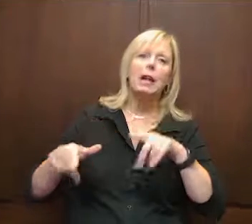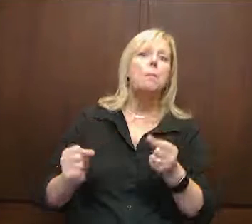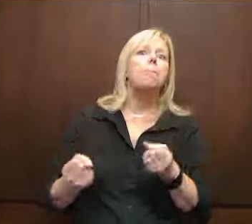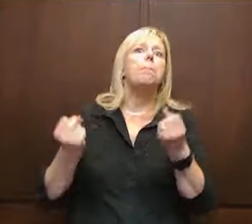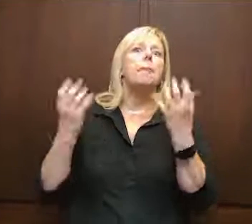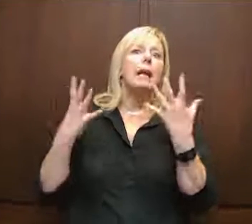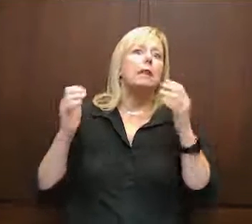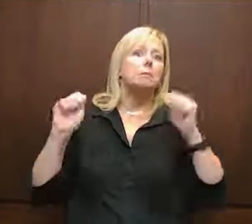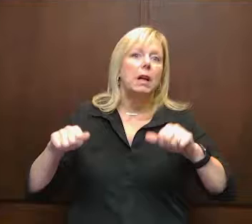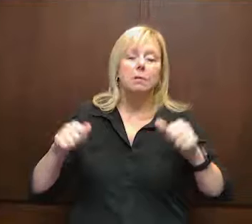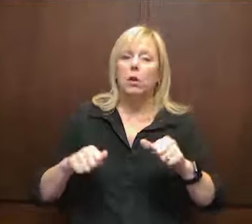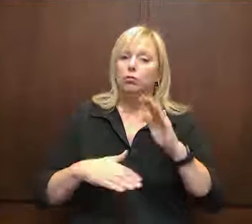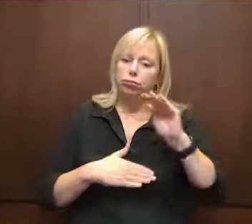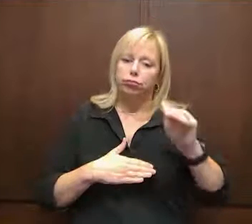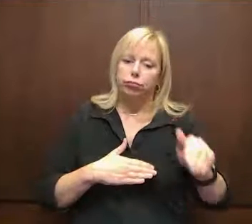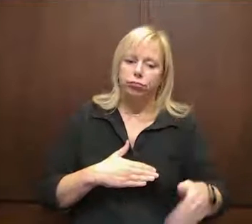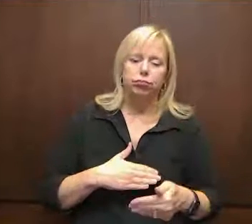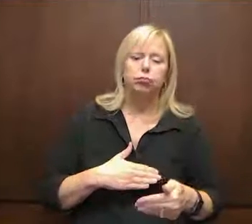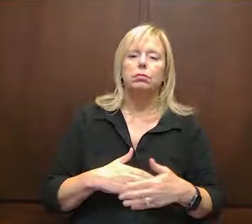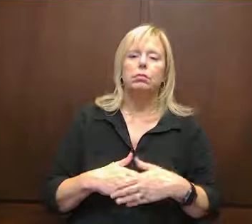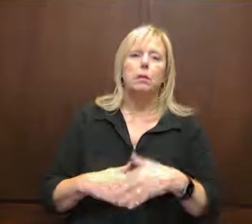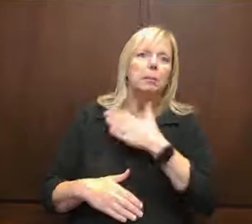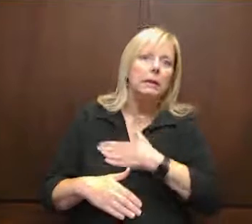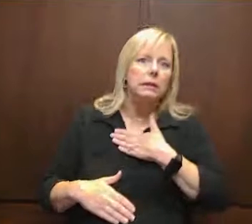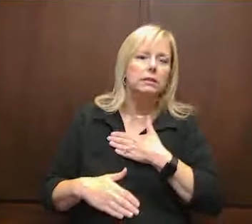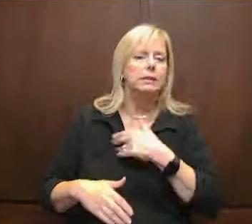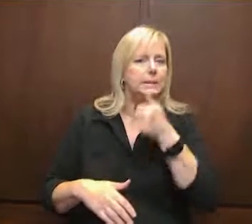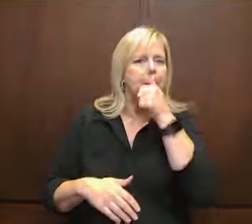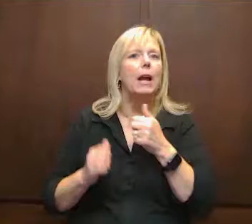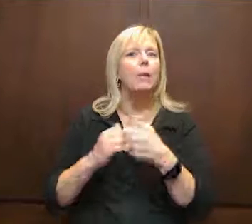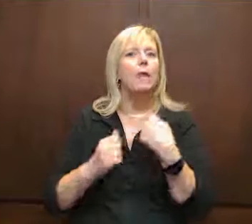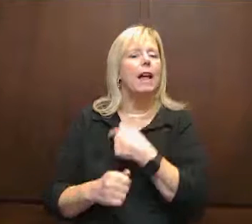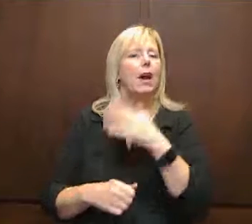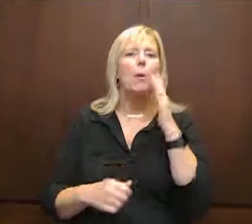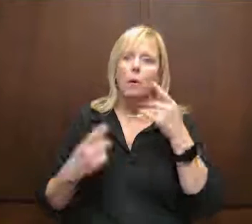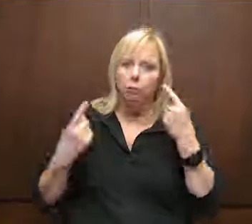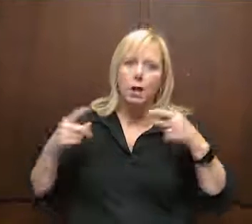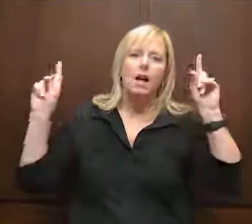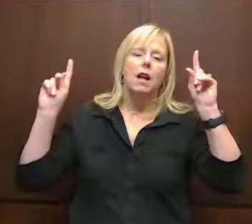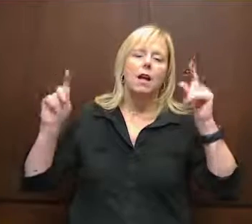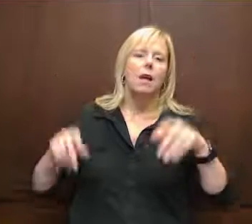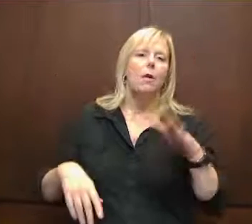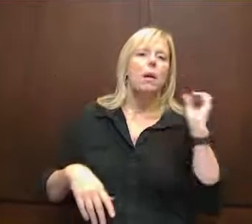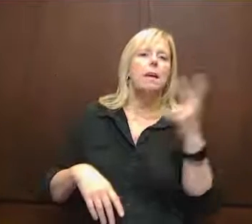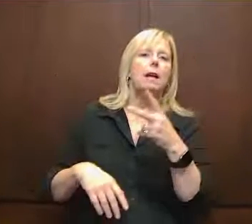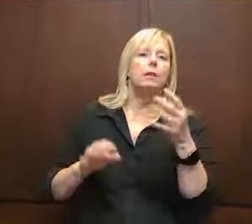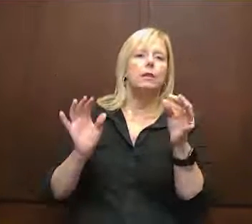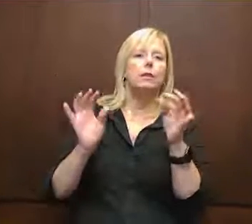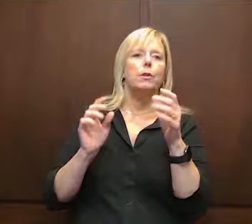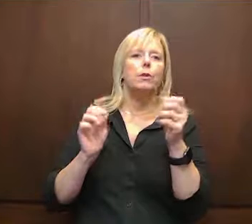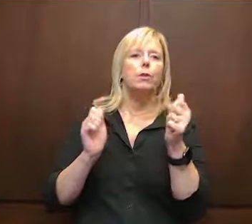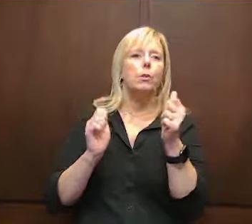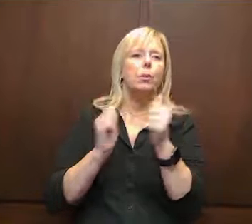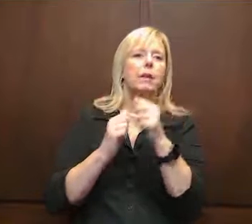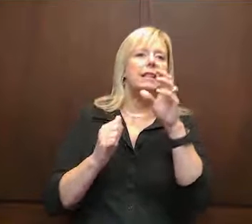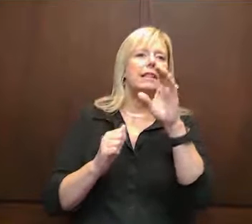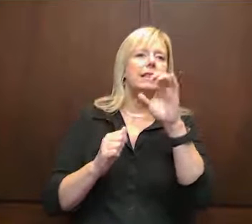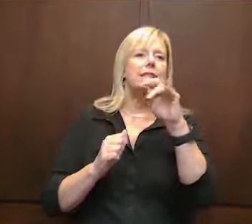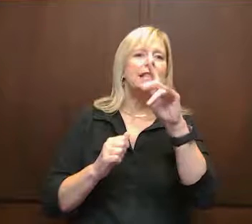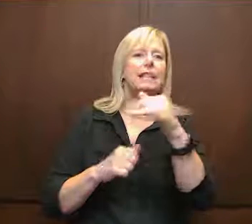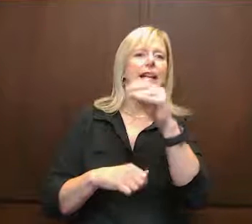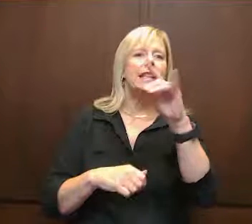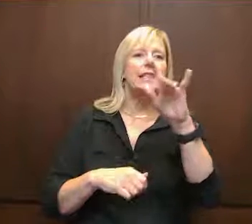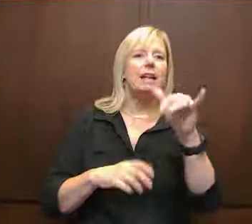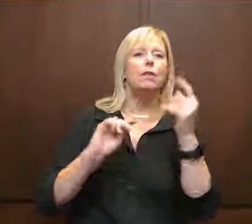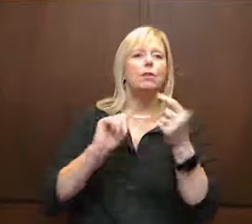as we can throughout the evening. But please hang in there with us, and we'll get through this. We'll be back with Cindy and Daisy in a few moments to translate